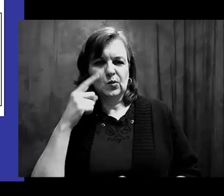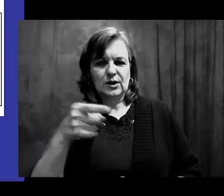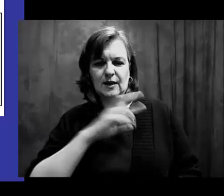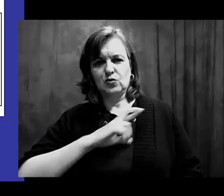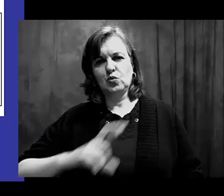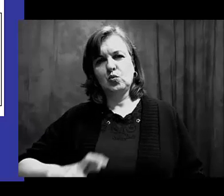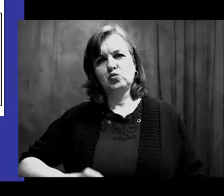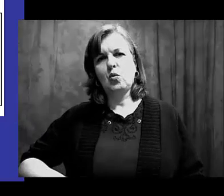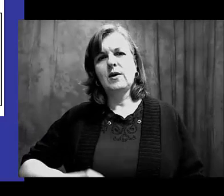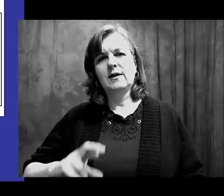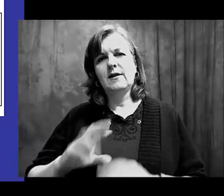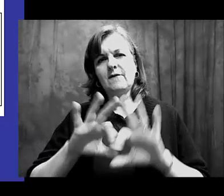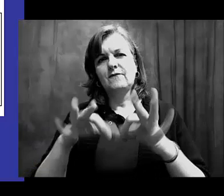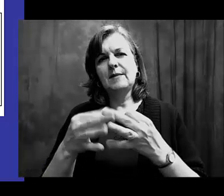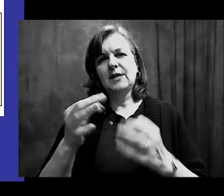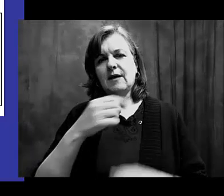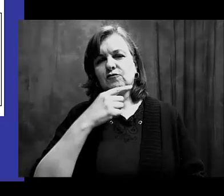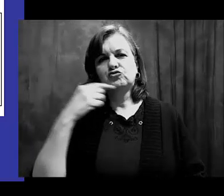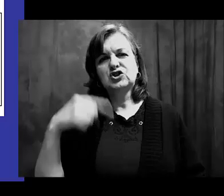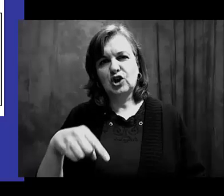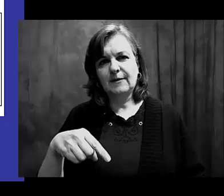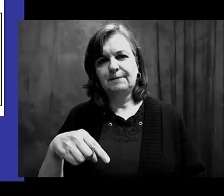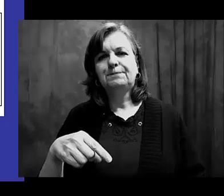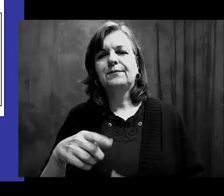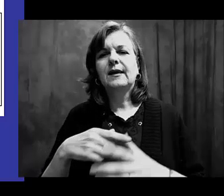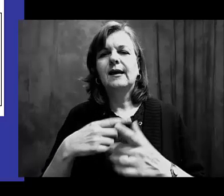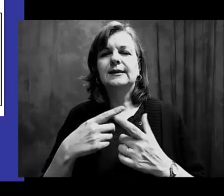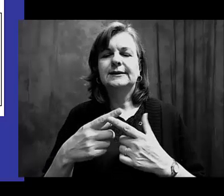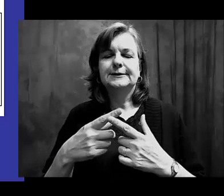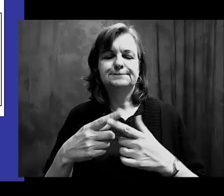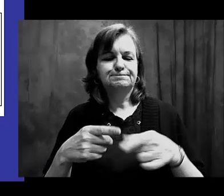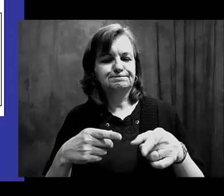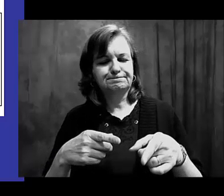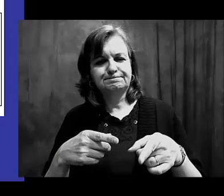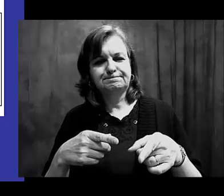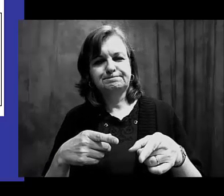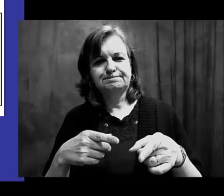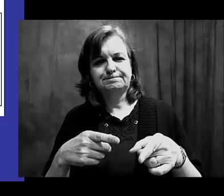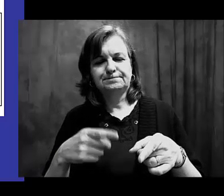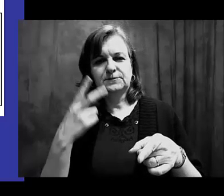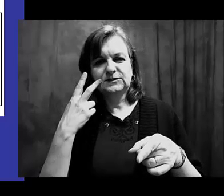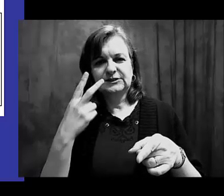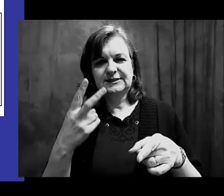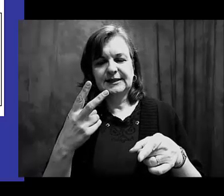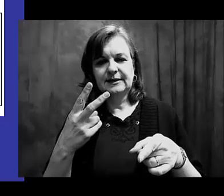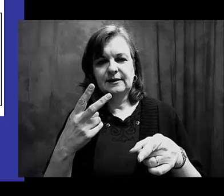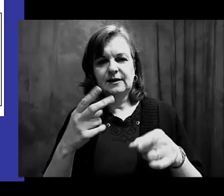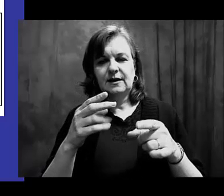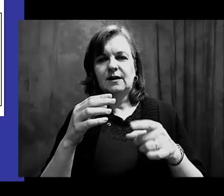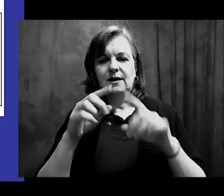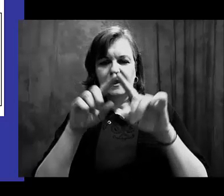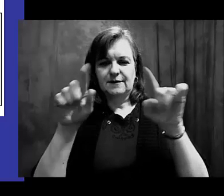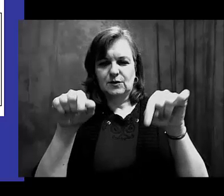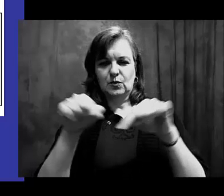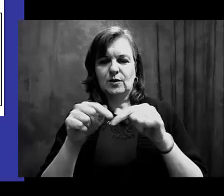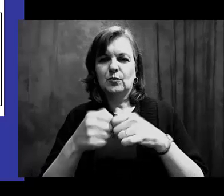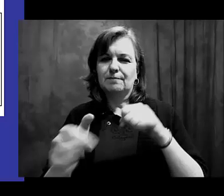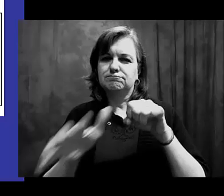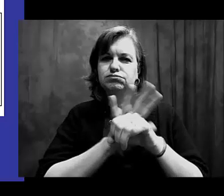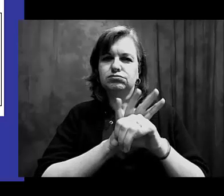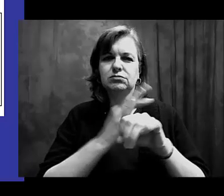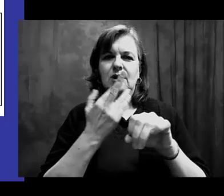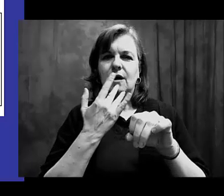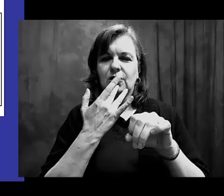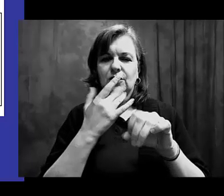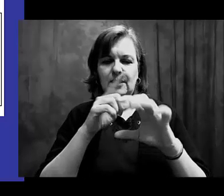Russia, and looking at the idea that the colored in squares and circles, remember